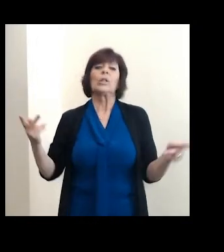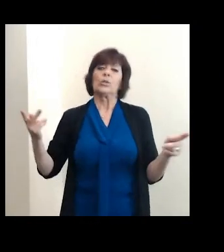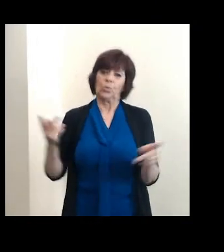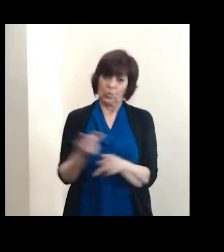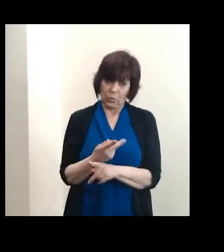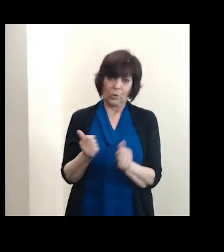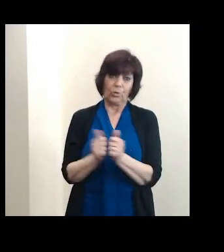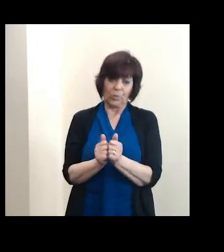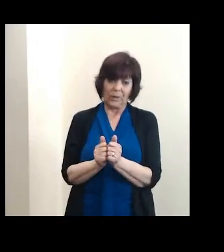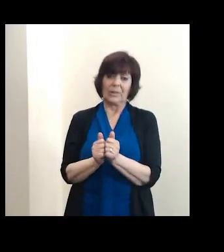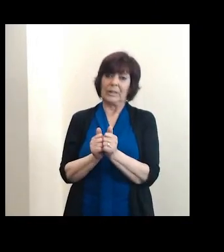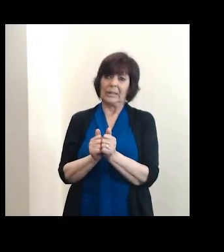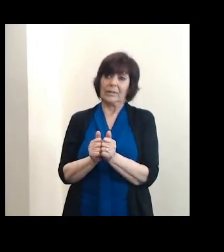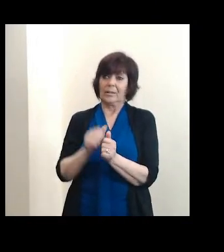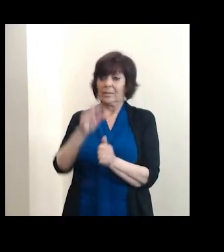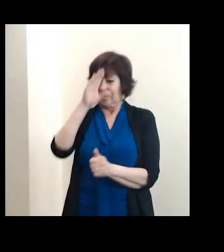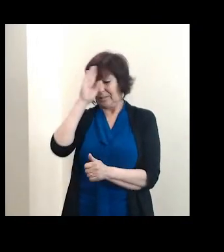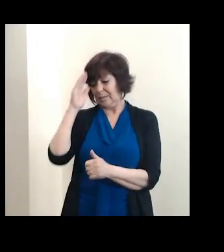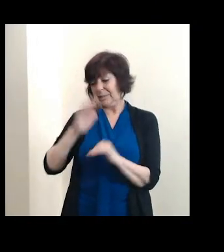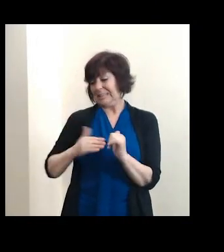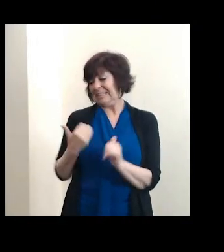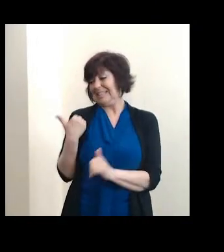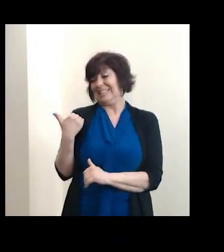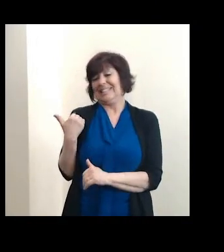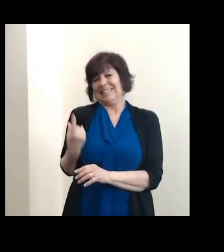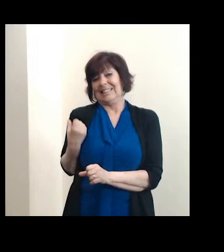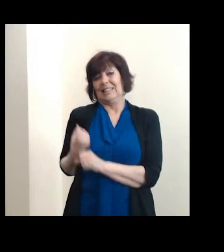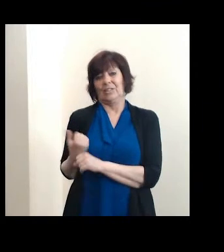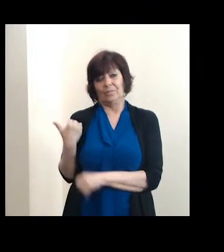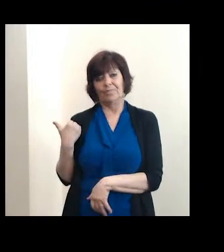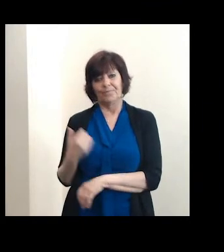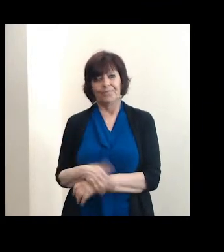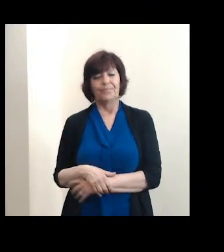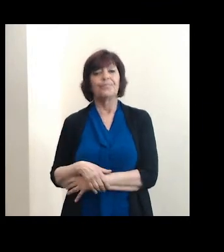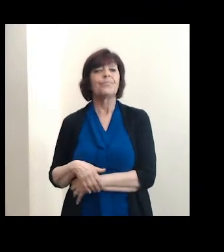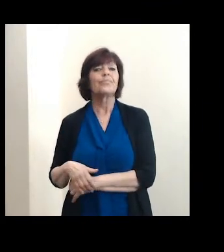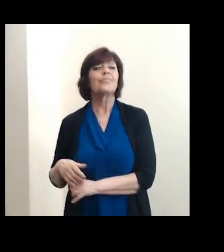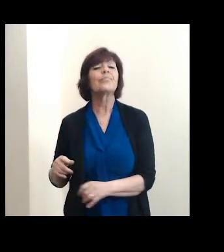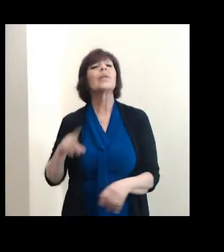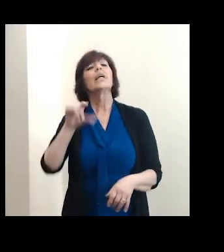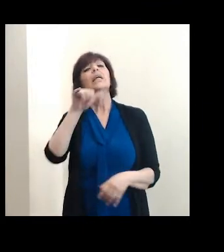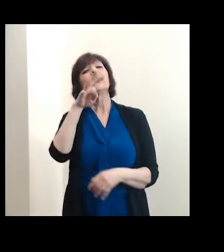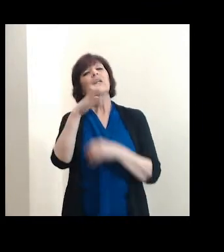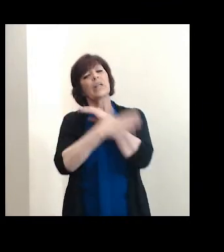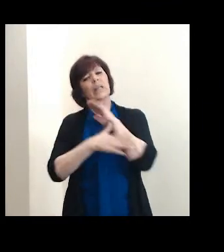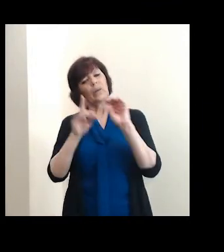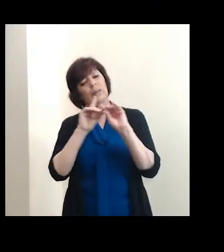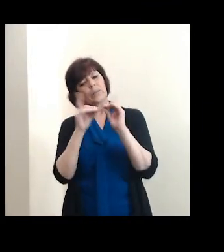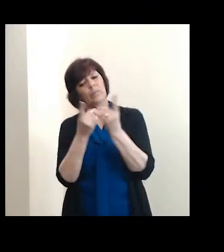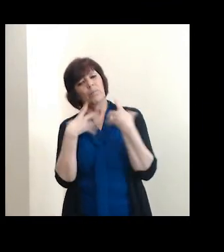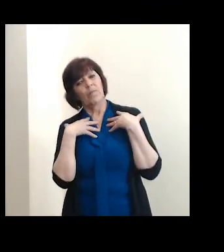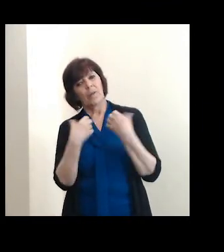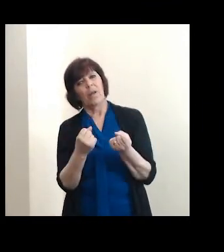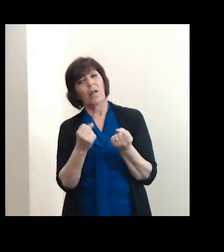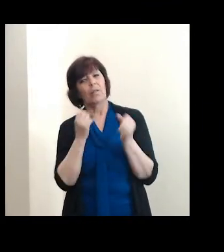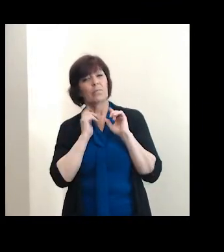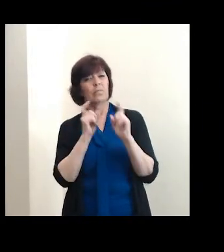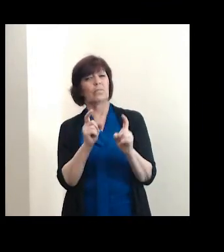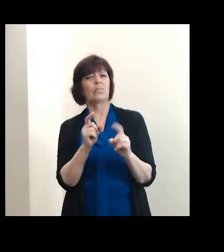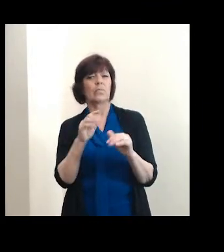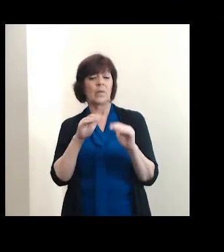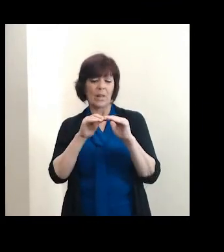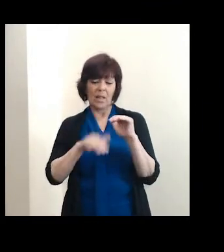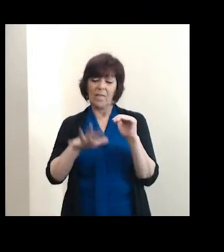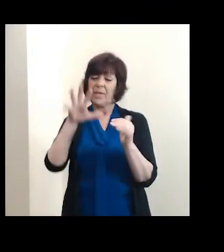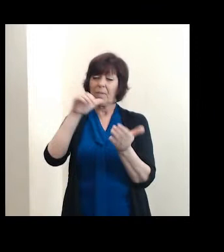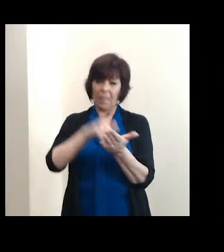and hospitalizations than it was, truthfully, just a year ago. And then the Erie County Department of Health, we've administered a little less than 50,000